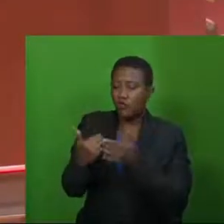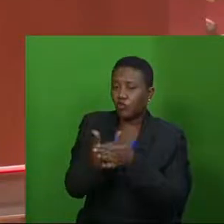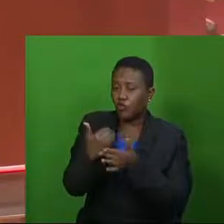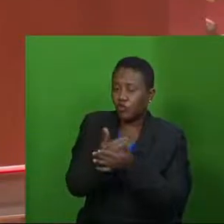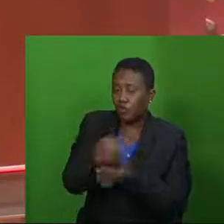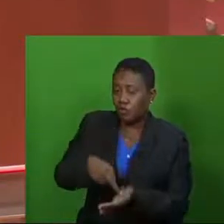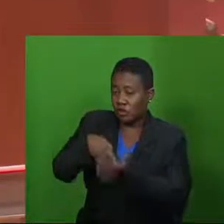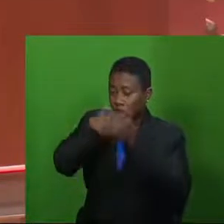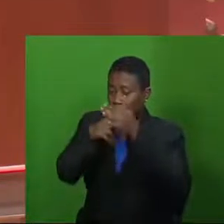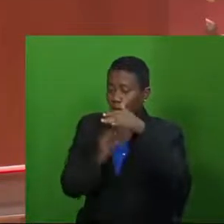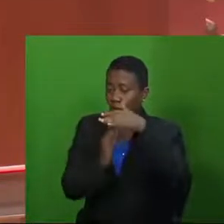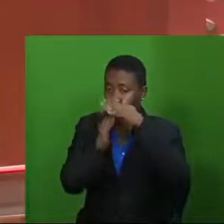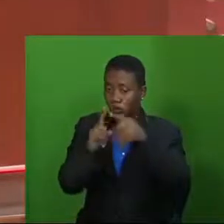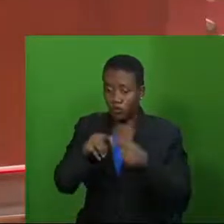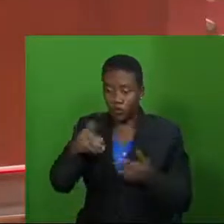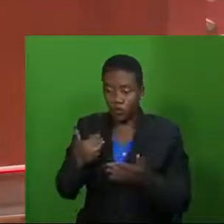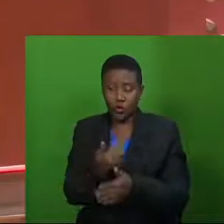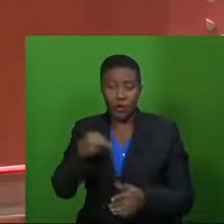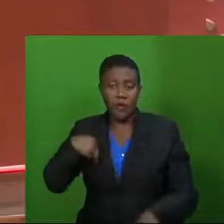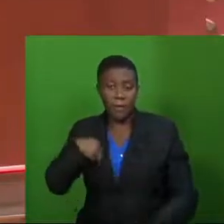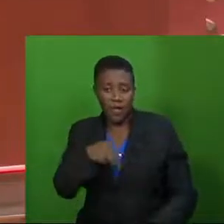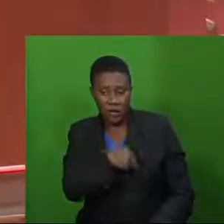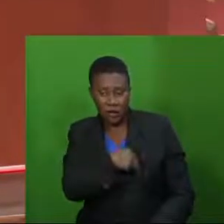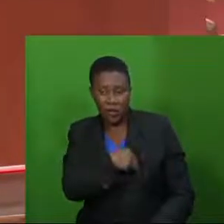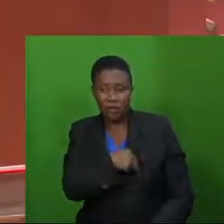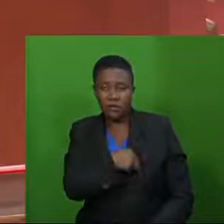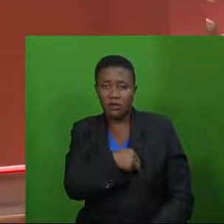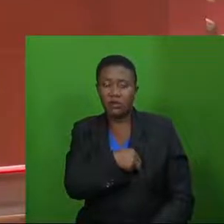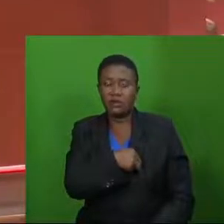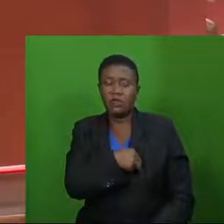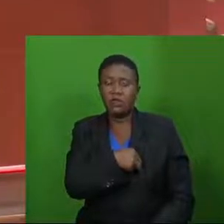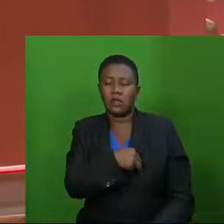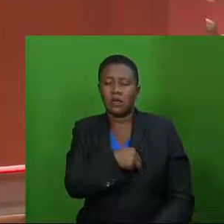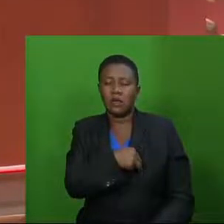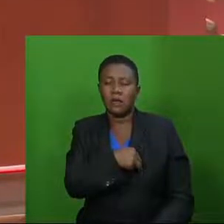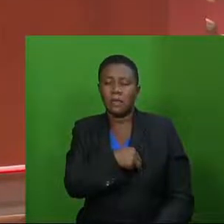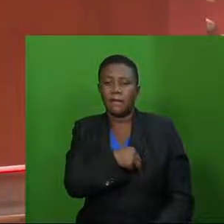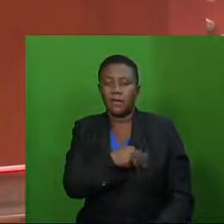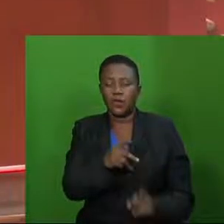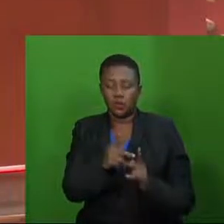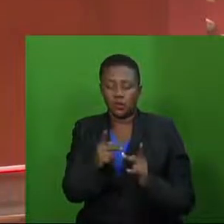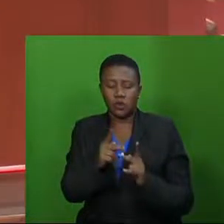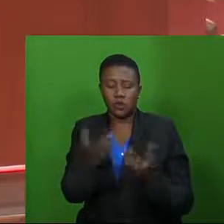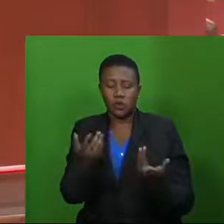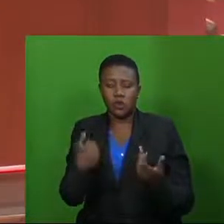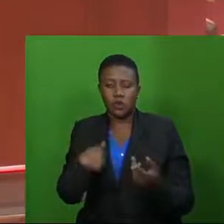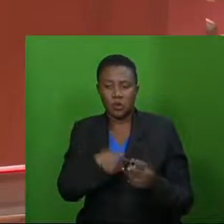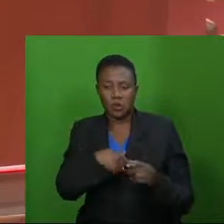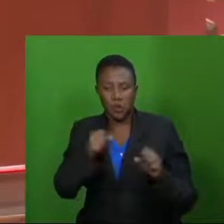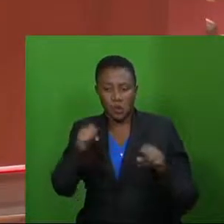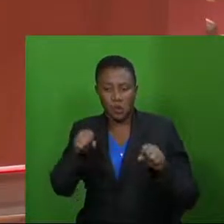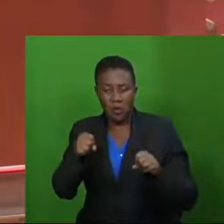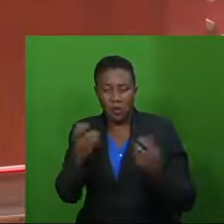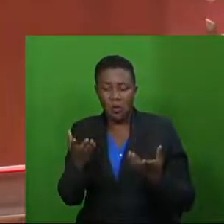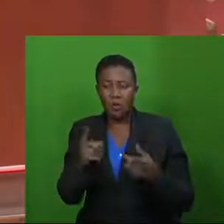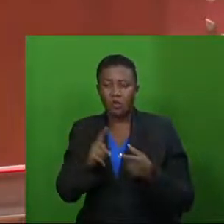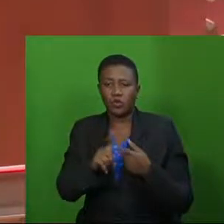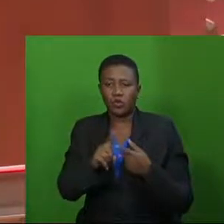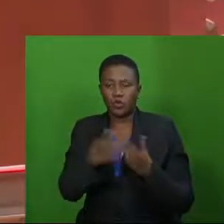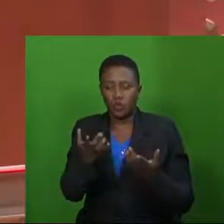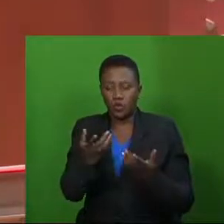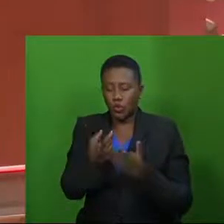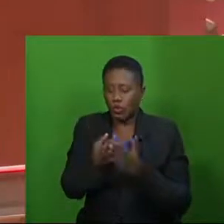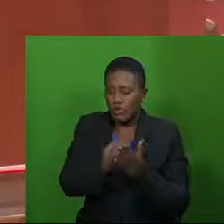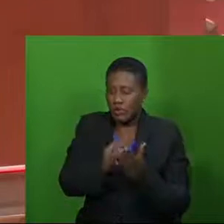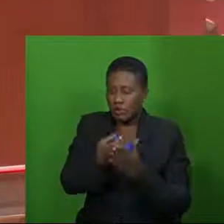new members. I think it will have to be done. So they're able to interrogate the